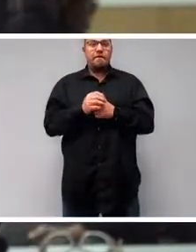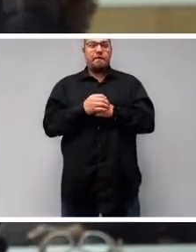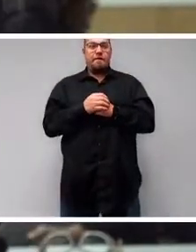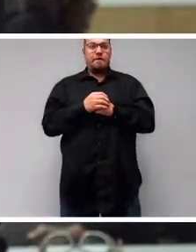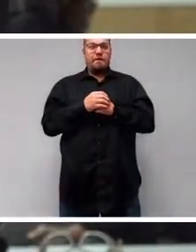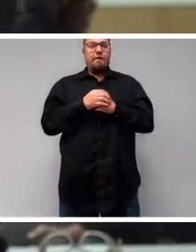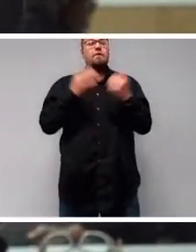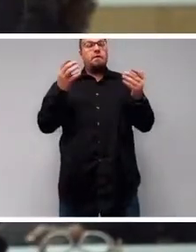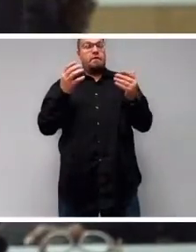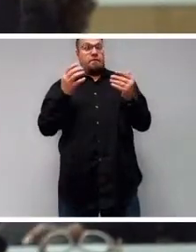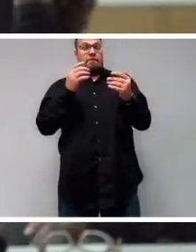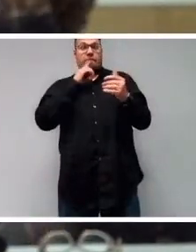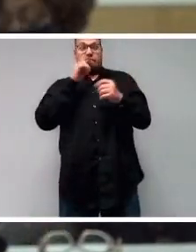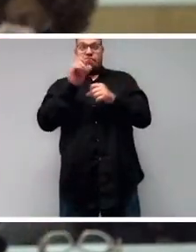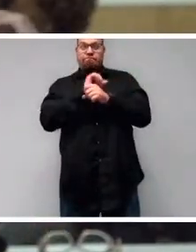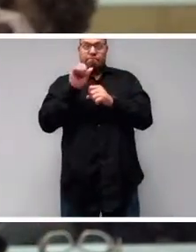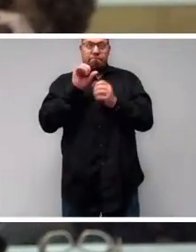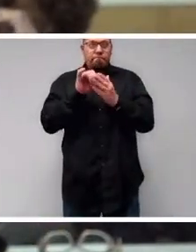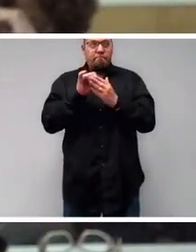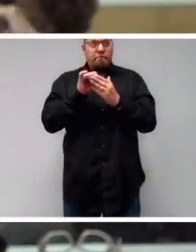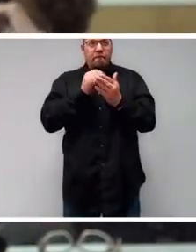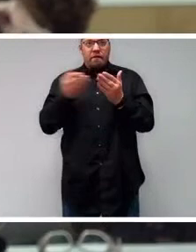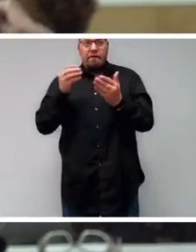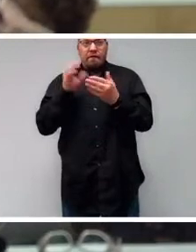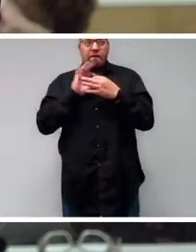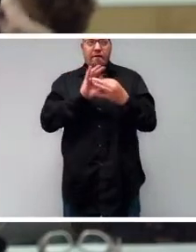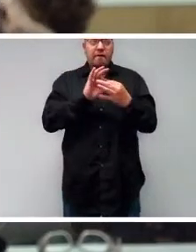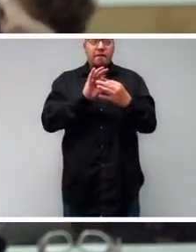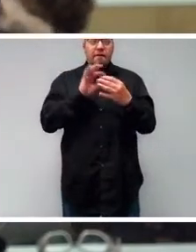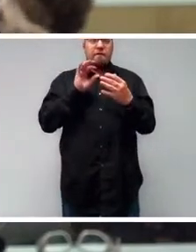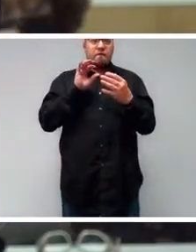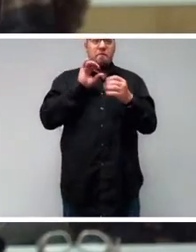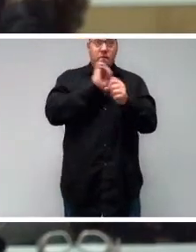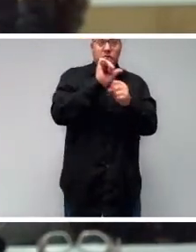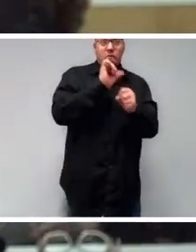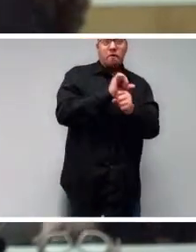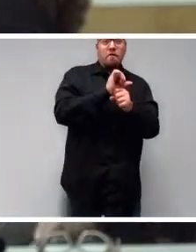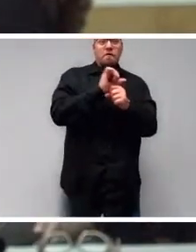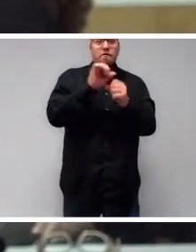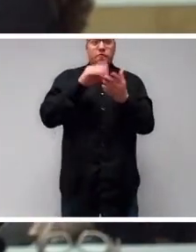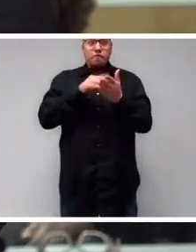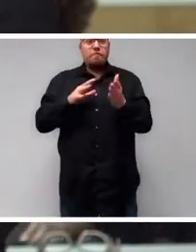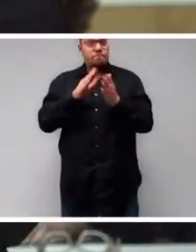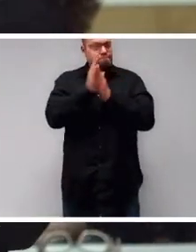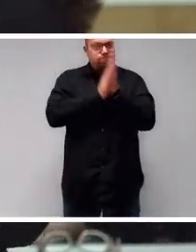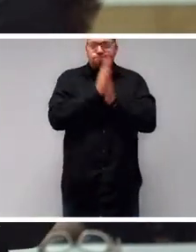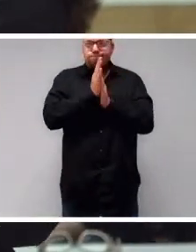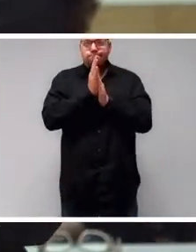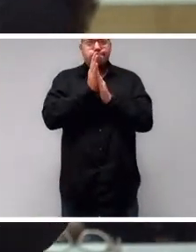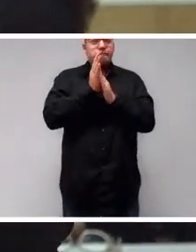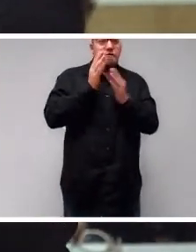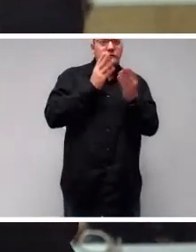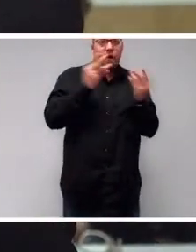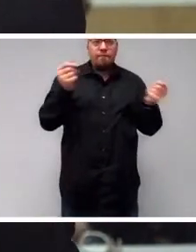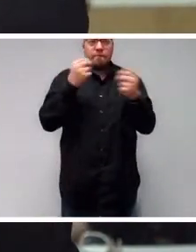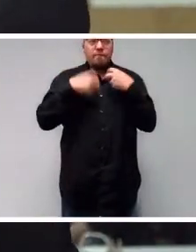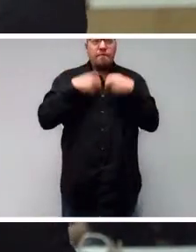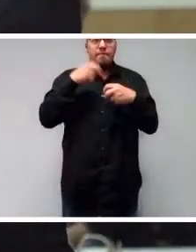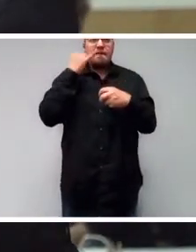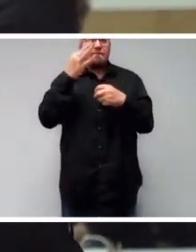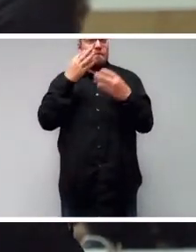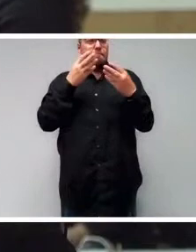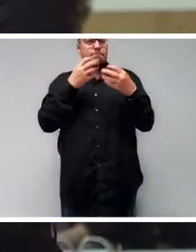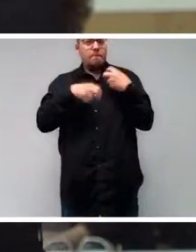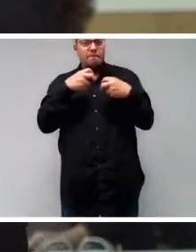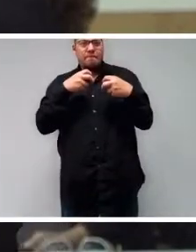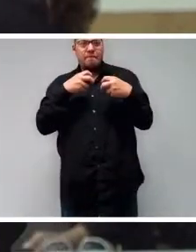So absolutely, when things are connected, they make more sense. Students are motivated to read and write and solve problems when the problems have meaning to them. And so what we